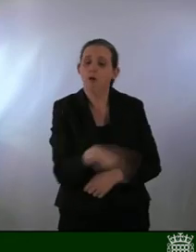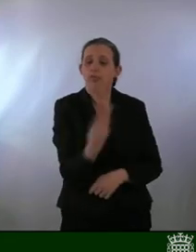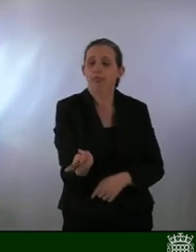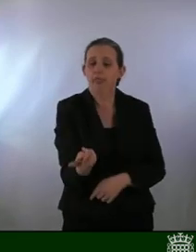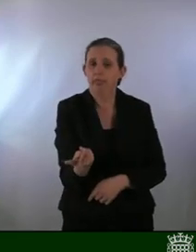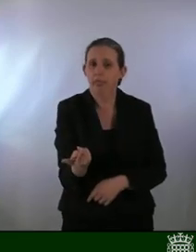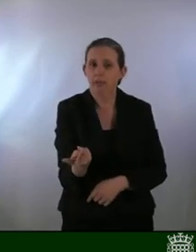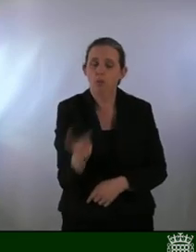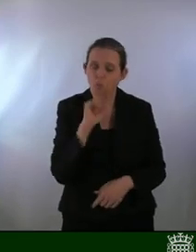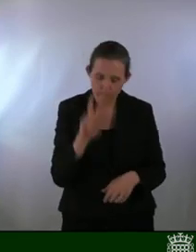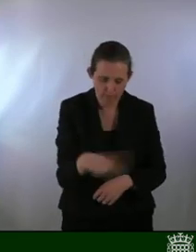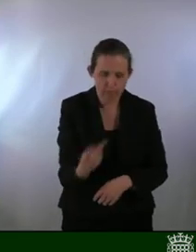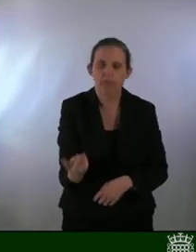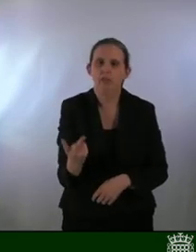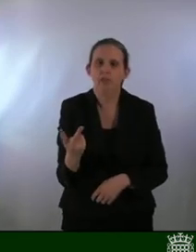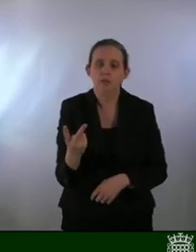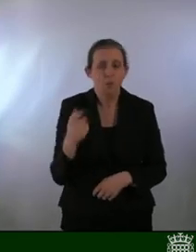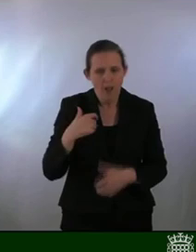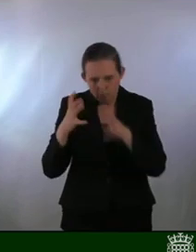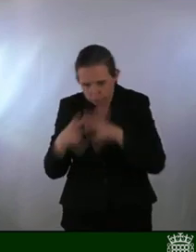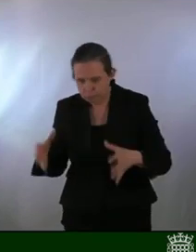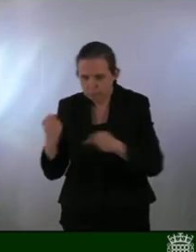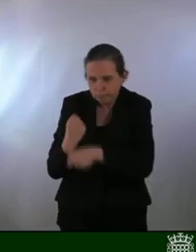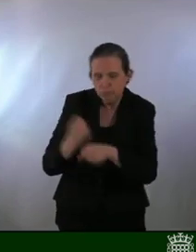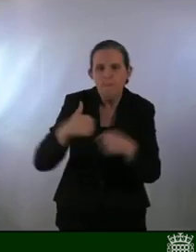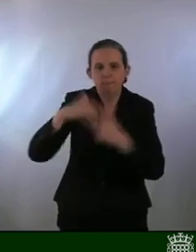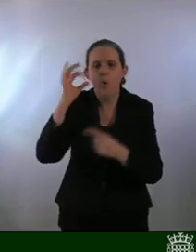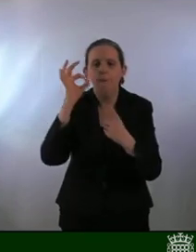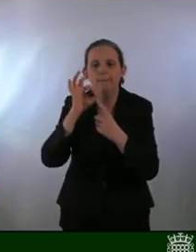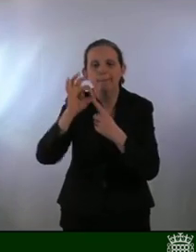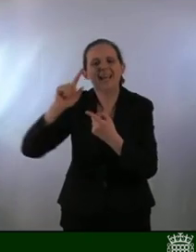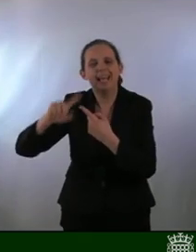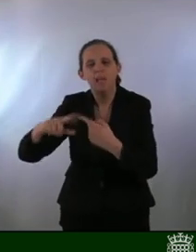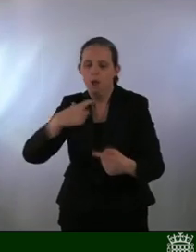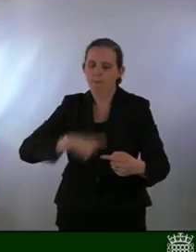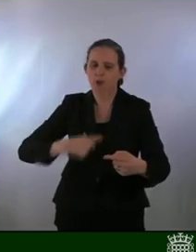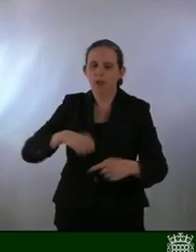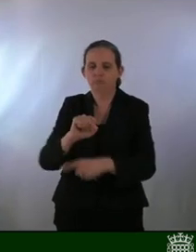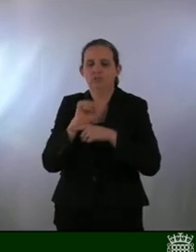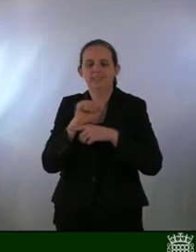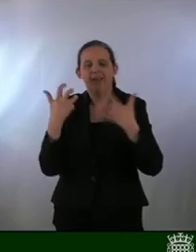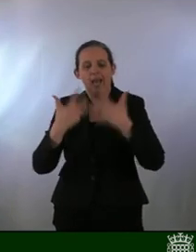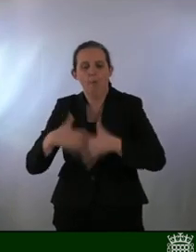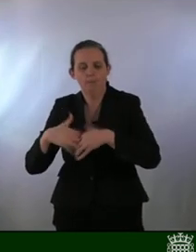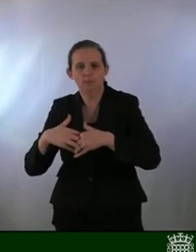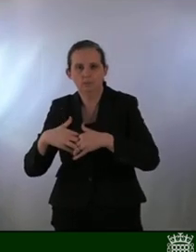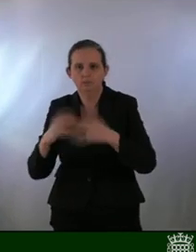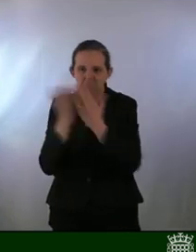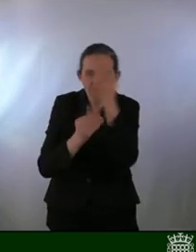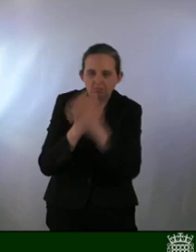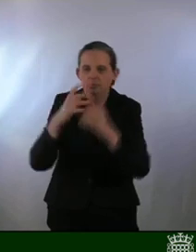the use and the production of PPE and making sure we get PPE to every single different part of